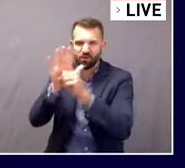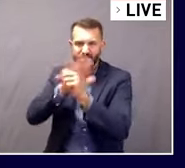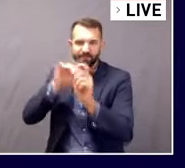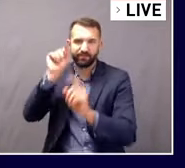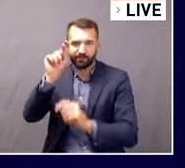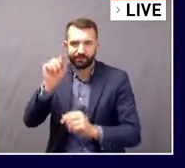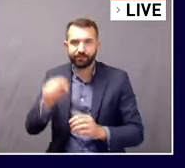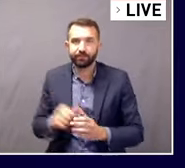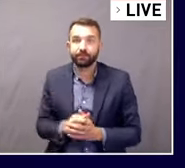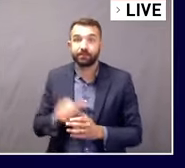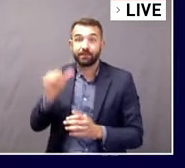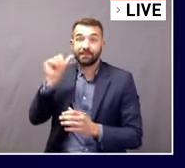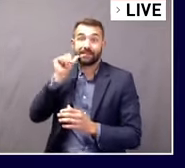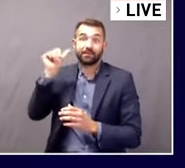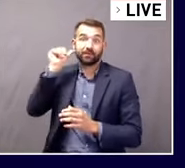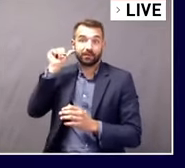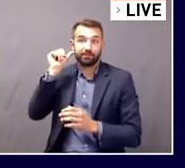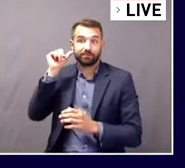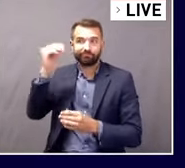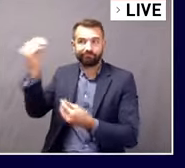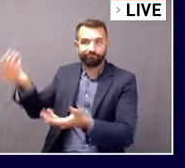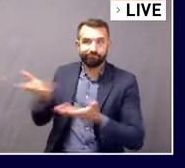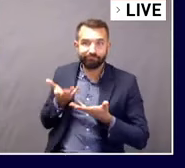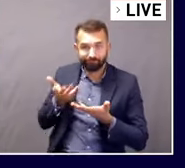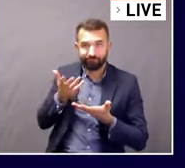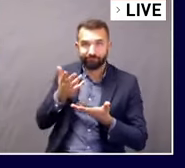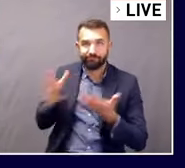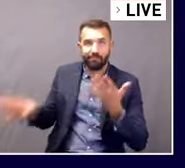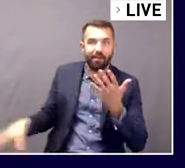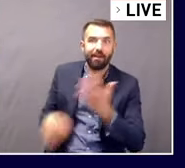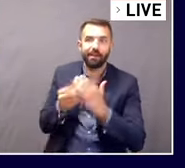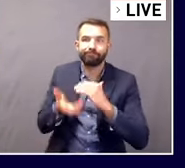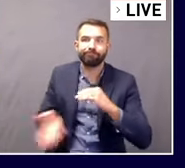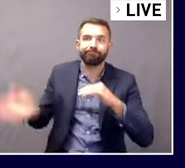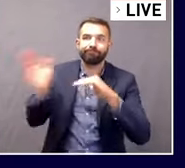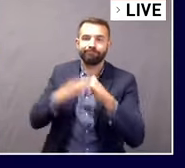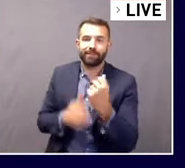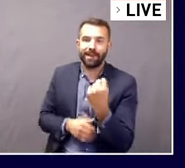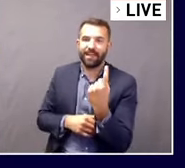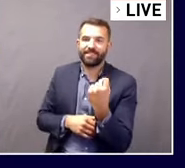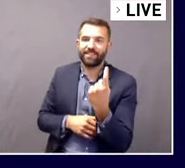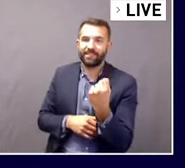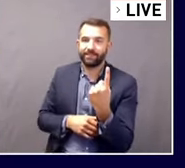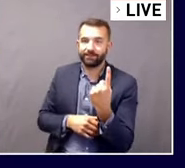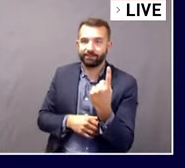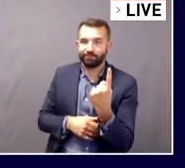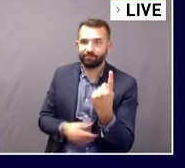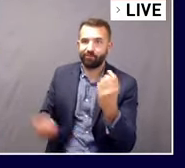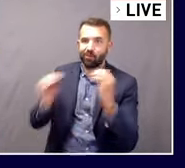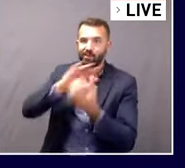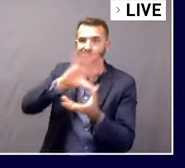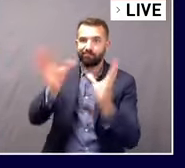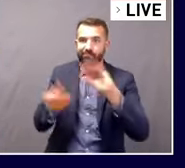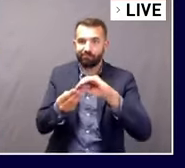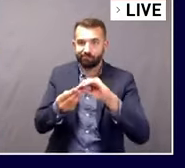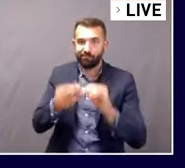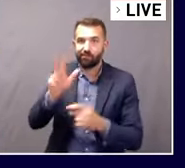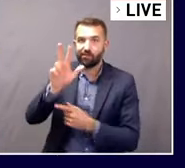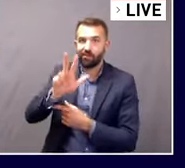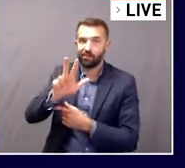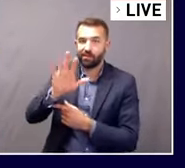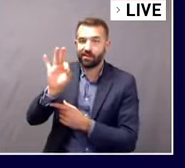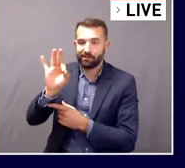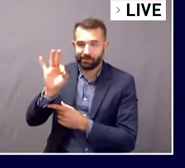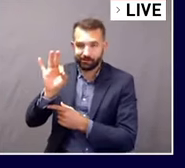of an additional 11 cases at Maple Crest, leading to the total of 39 cases. These most